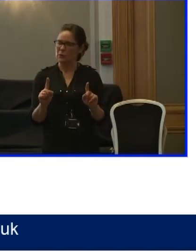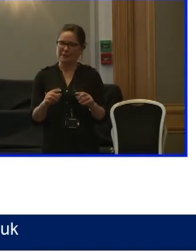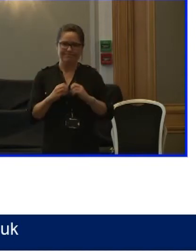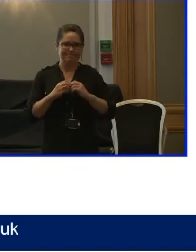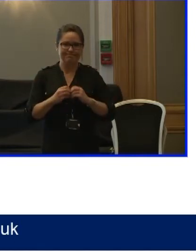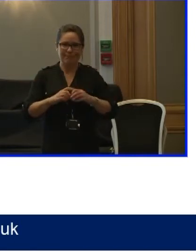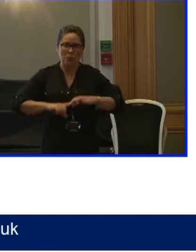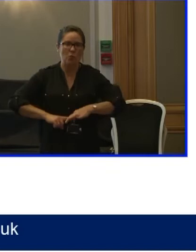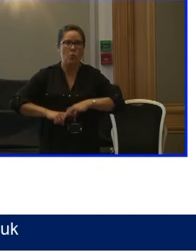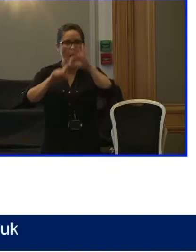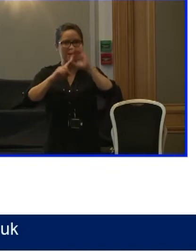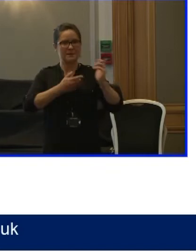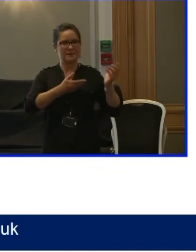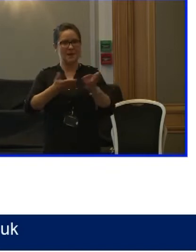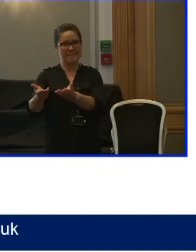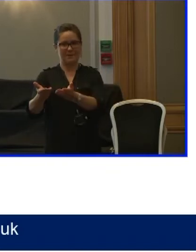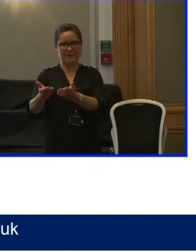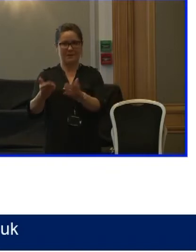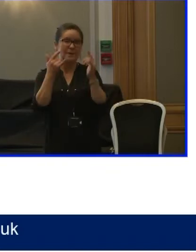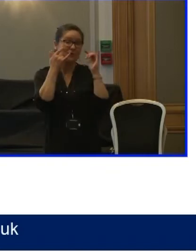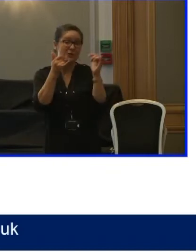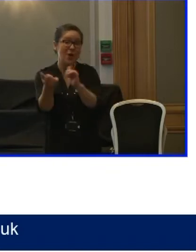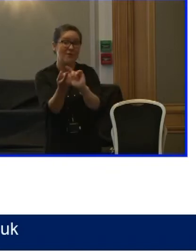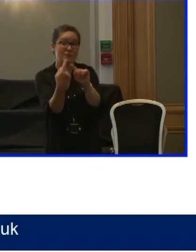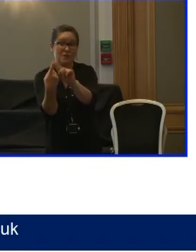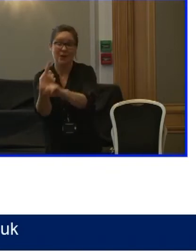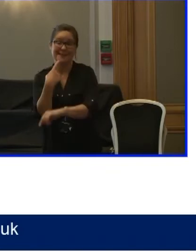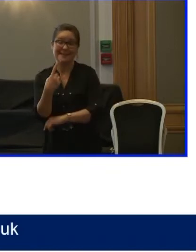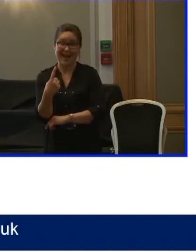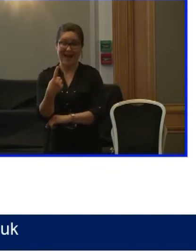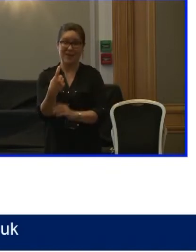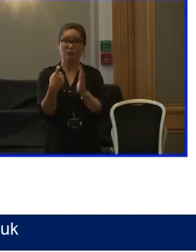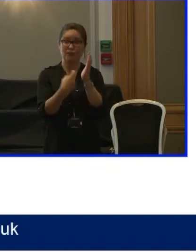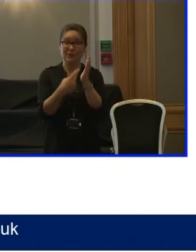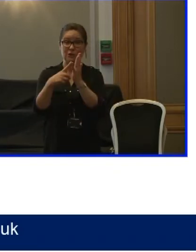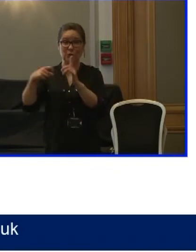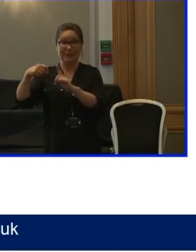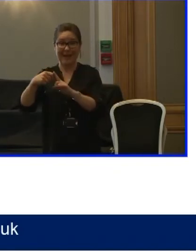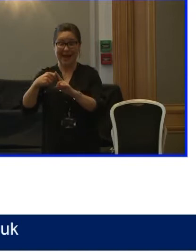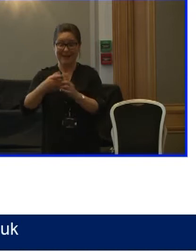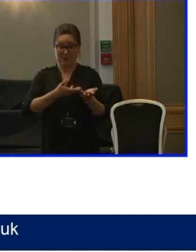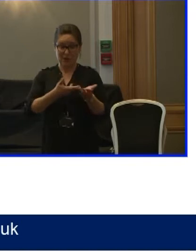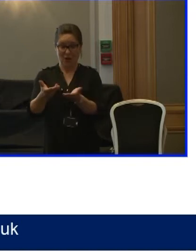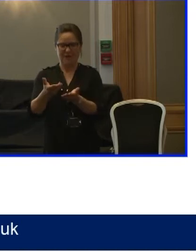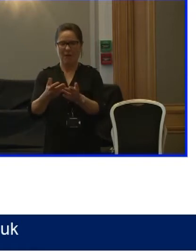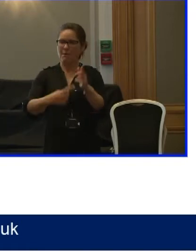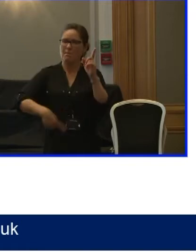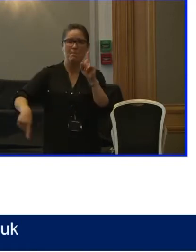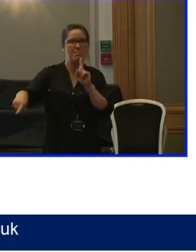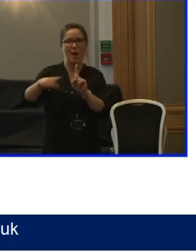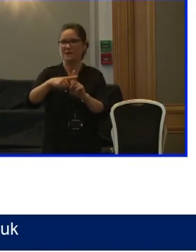Our community tell us that our services have a positive impact on their life. And I just want to share with you